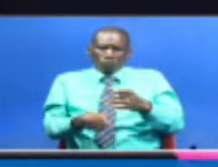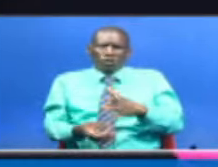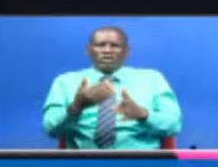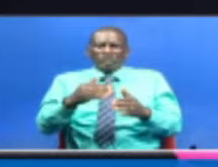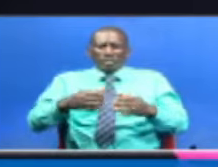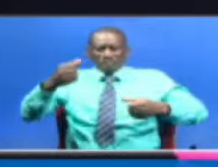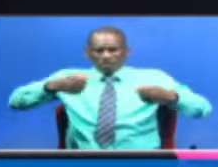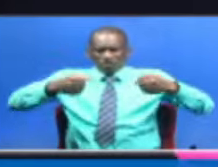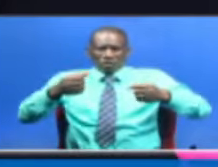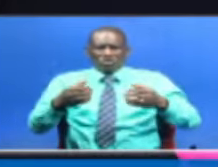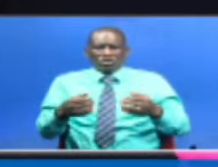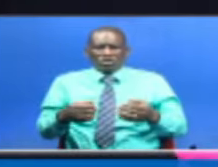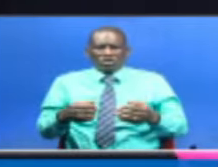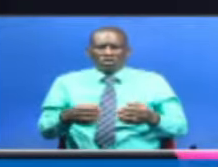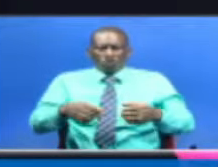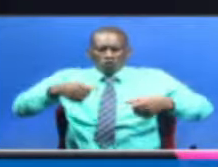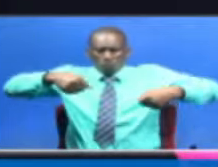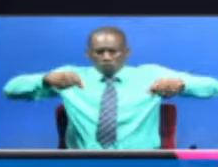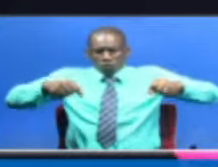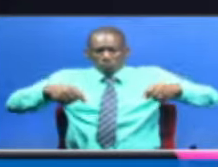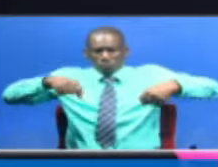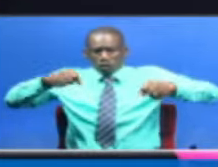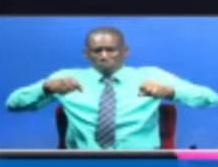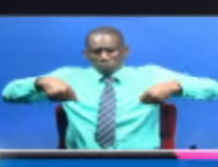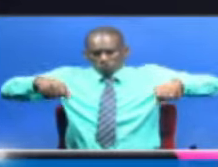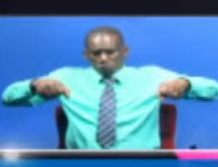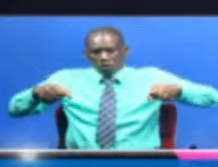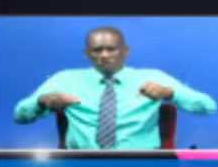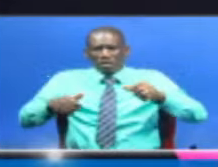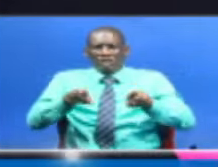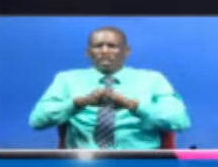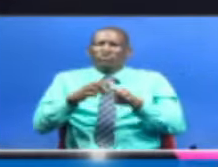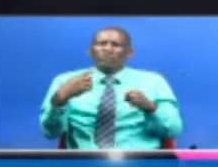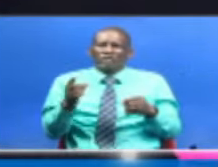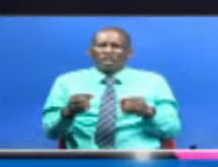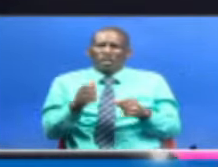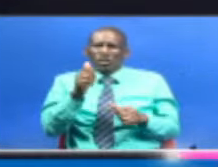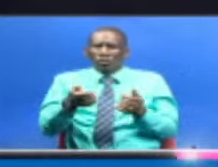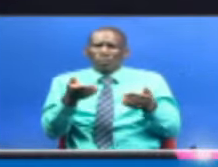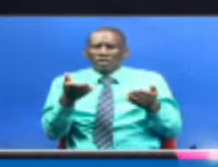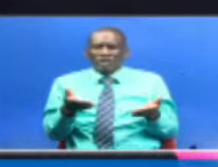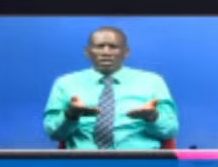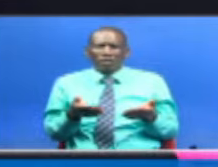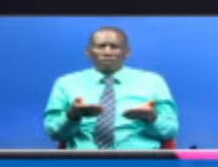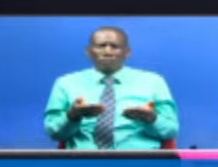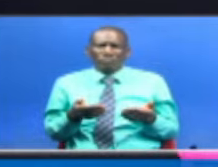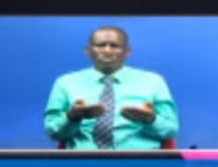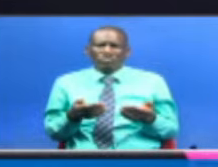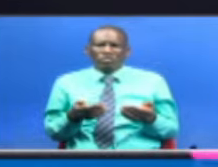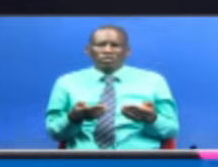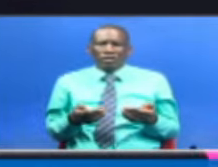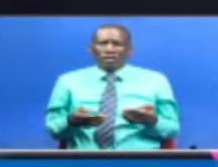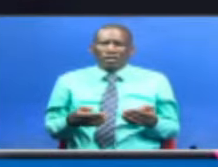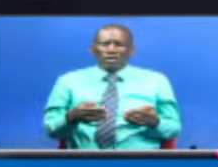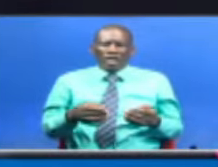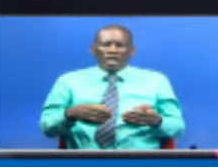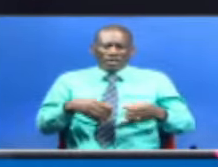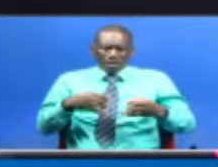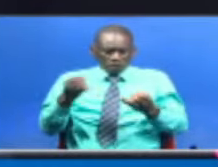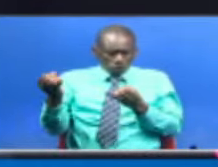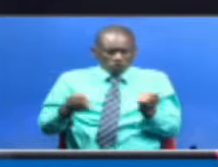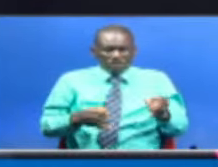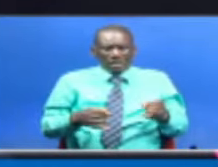automotive, of motorcycles or boda-bodas, as we say, which are now going to use an e-mobility